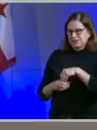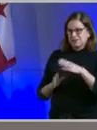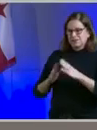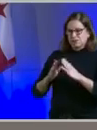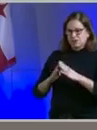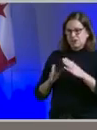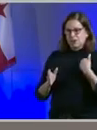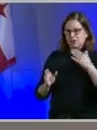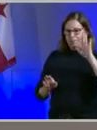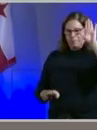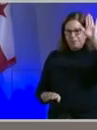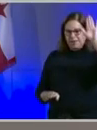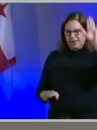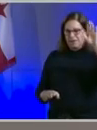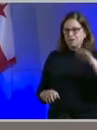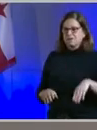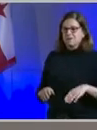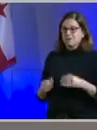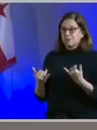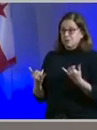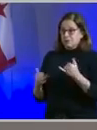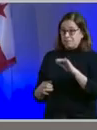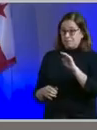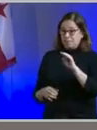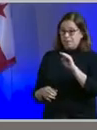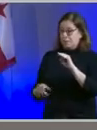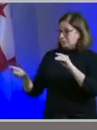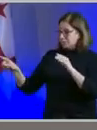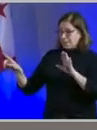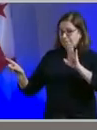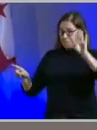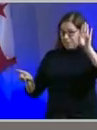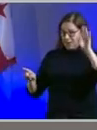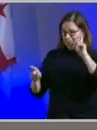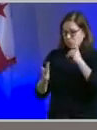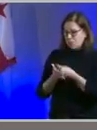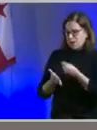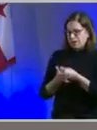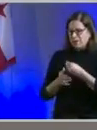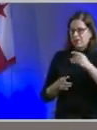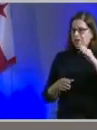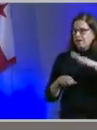District of Columbia and current Director of the Federal City Council.